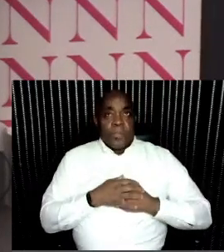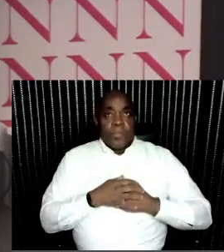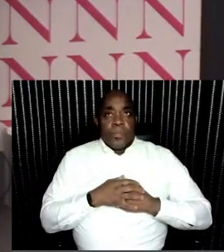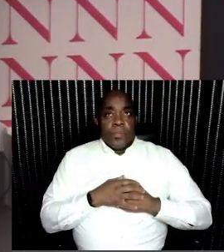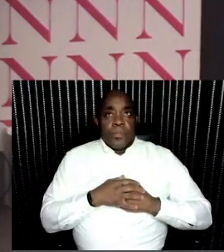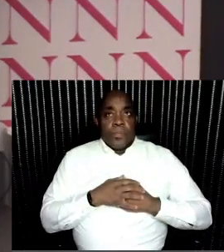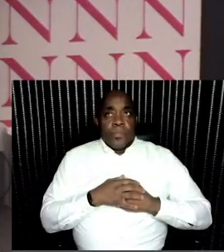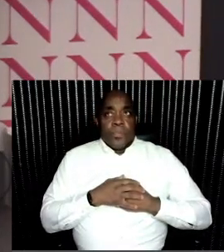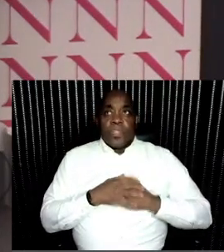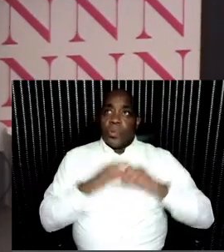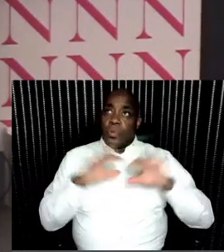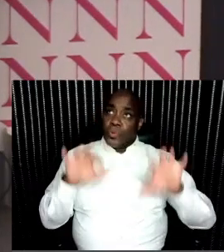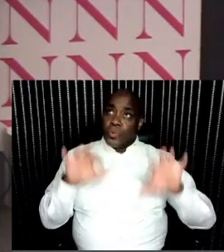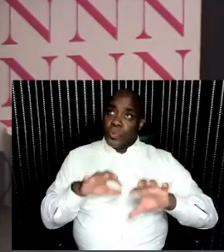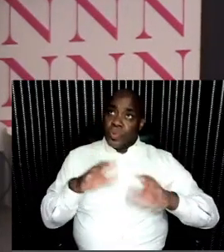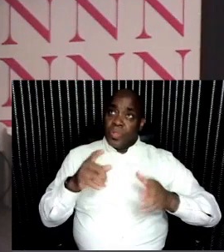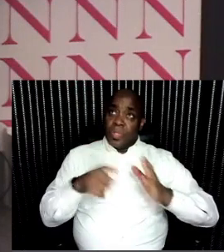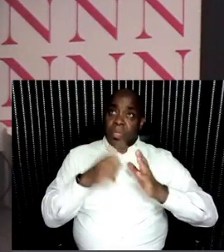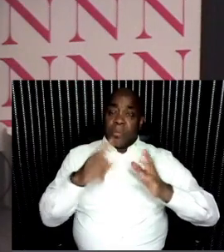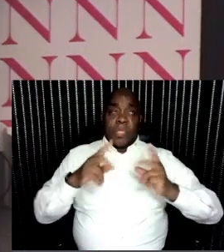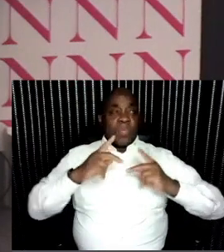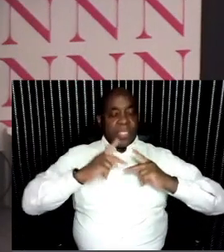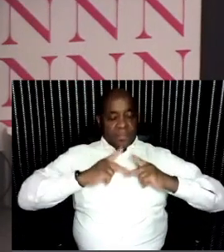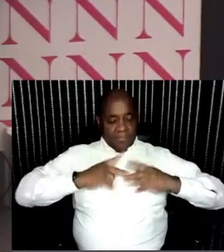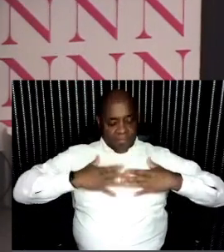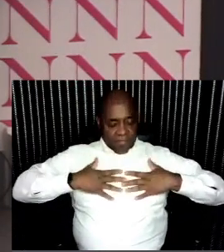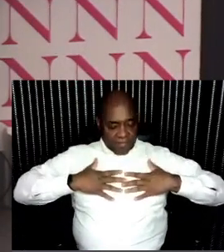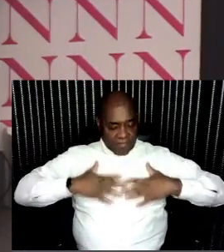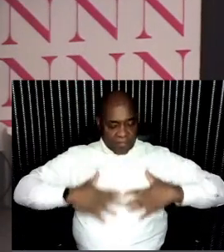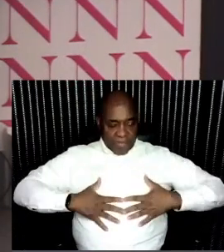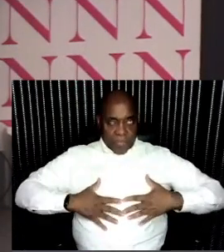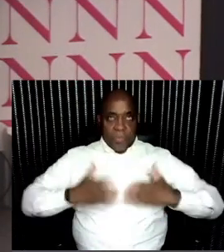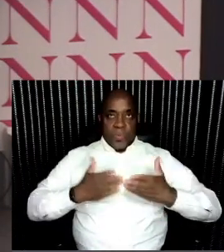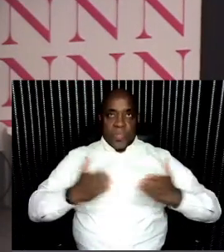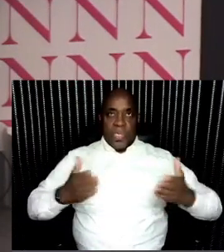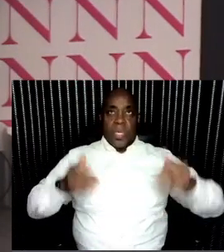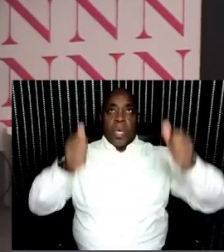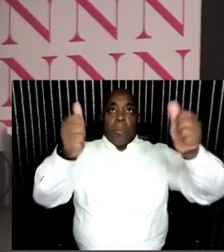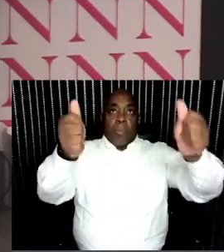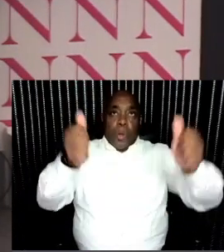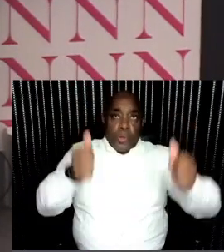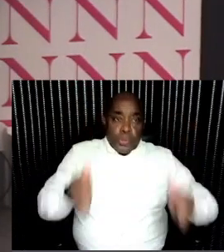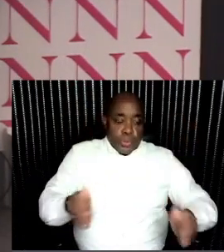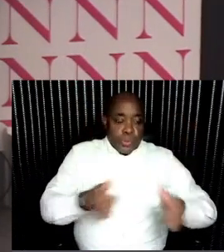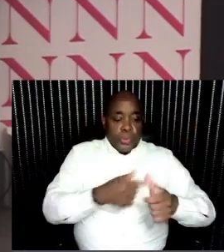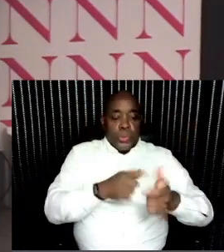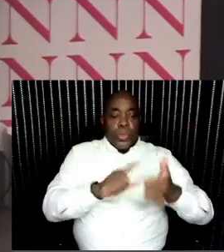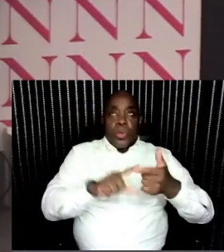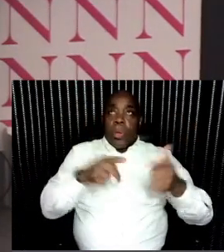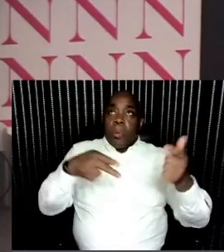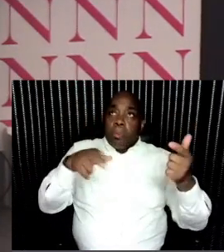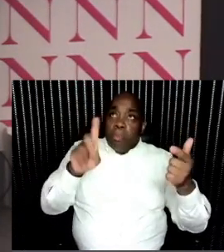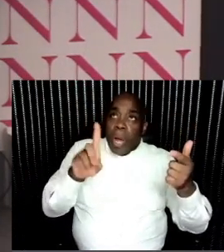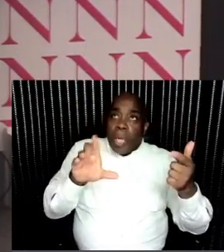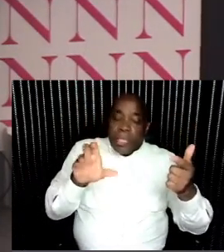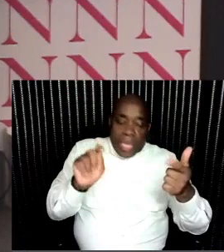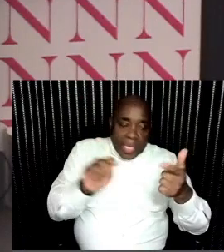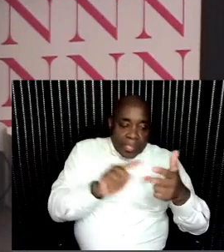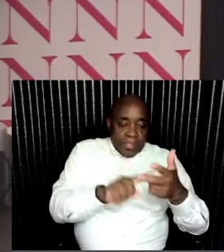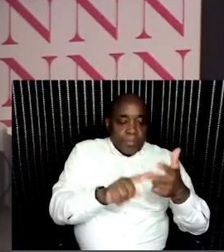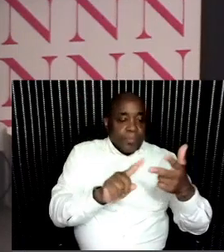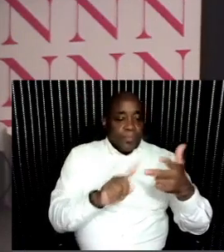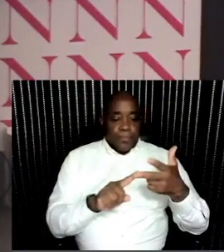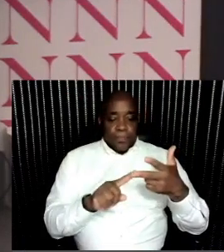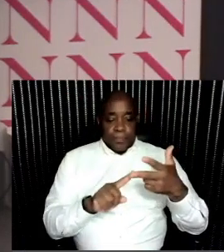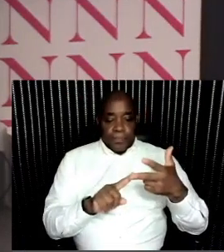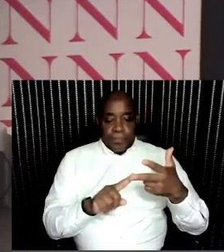be a physical thing that people, like a poster or a podcast, you know, we would do